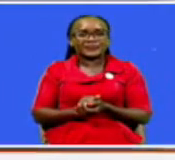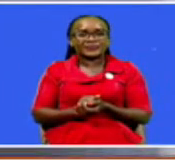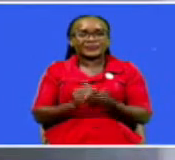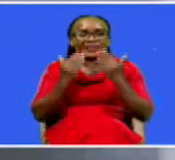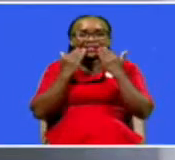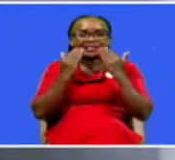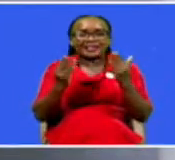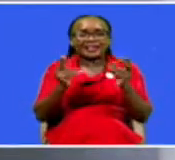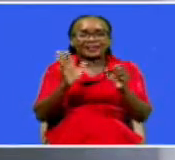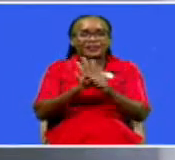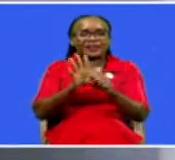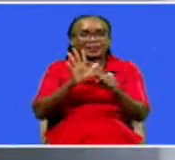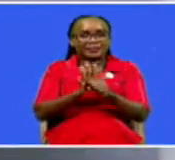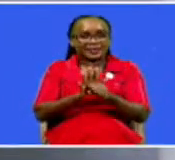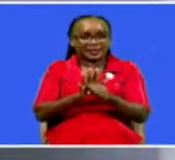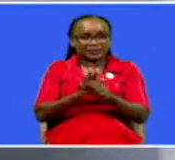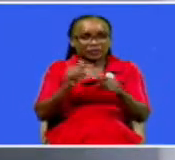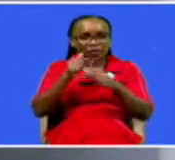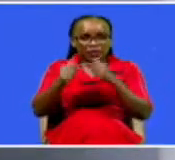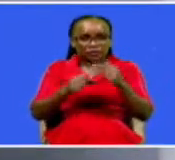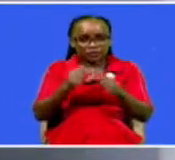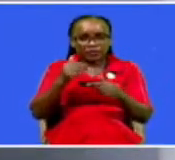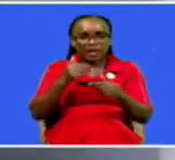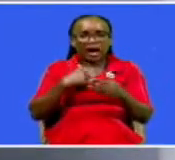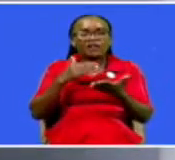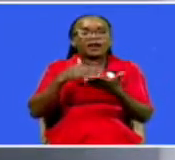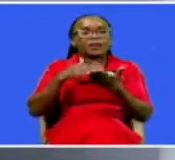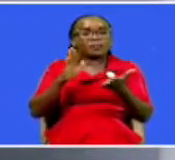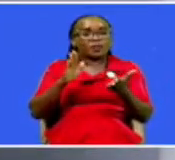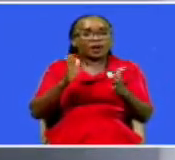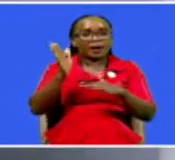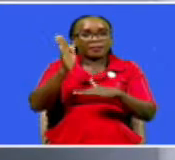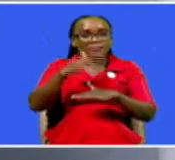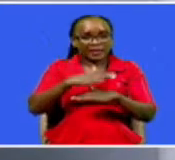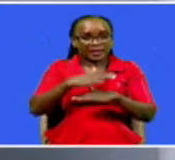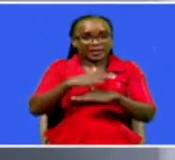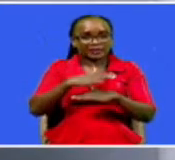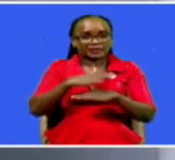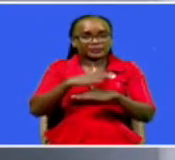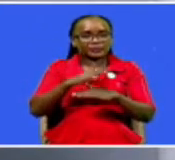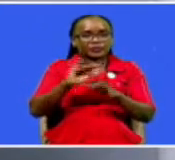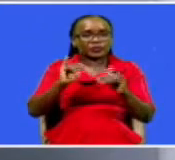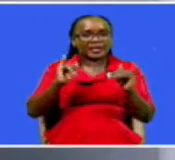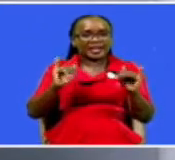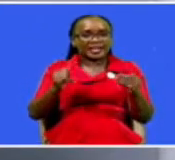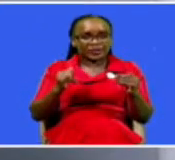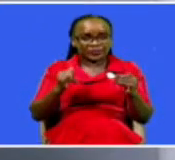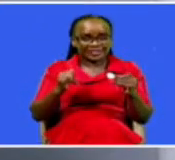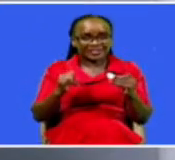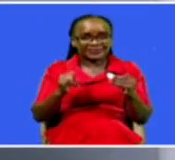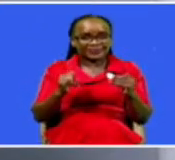Thank you very much, Shadrack. Keep it here for more coming up. Like I said, part two of Newsline and Kivumbi